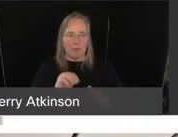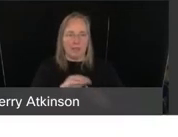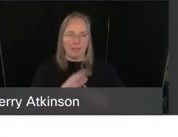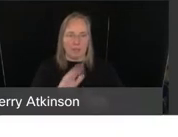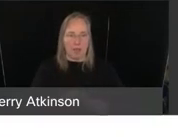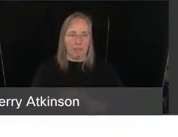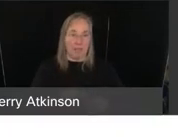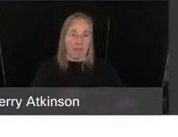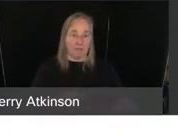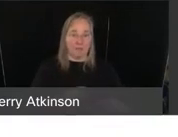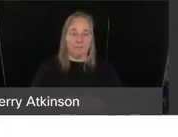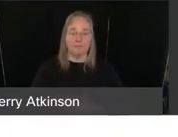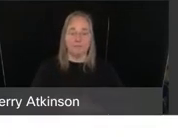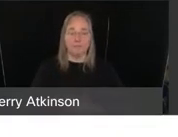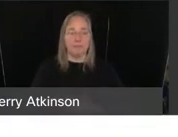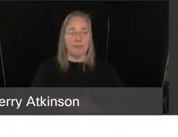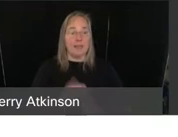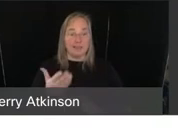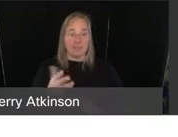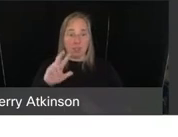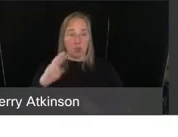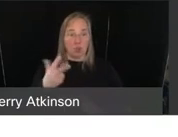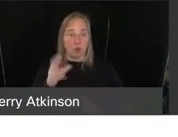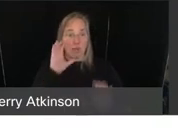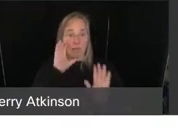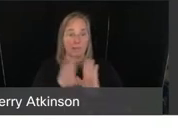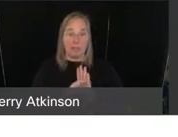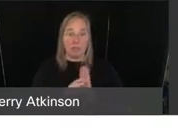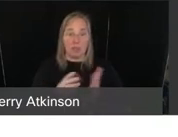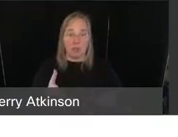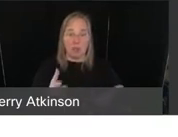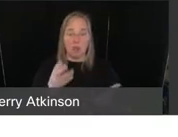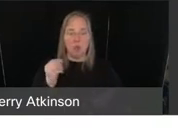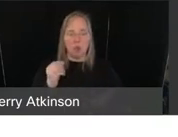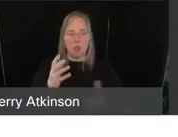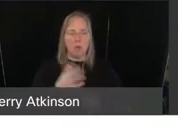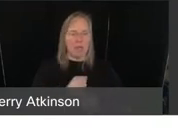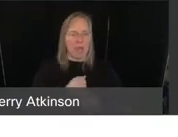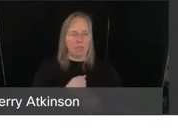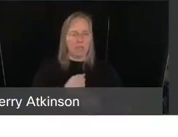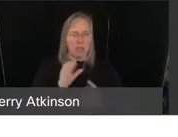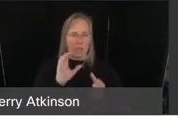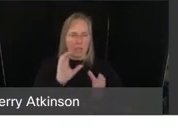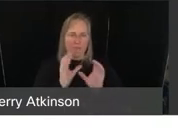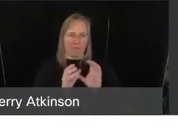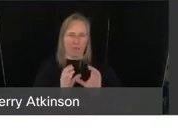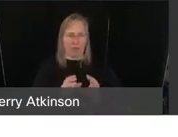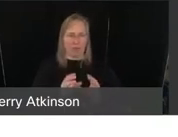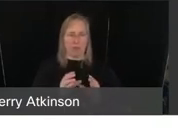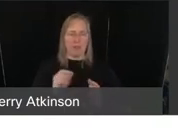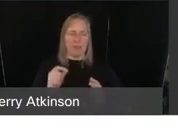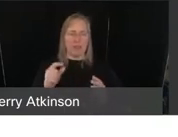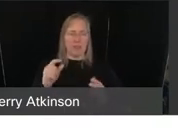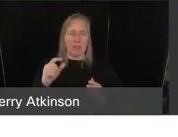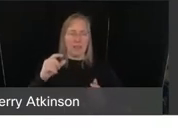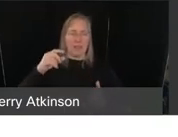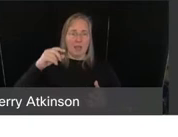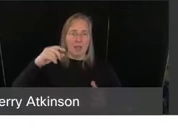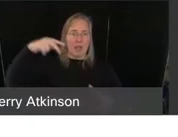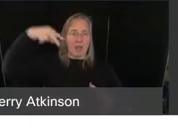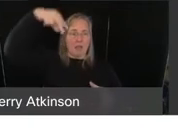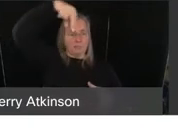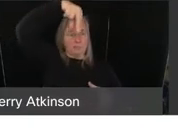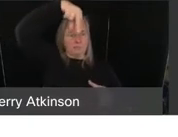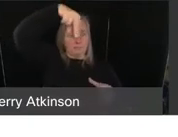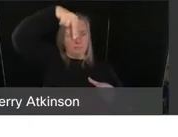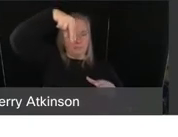You'll see in this third image, you'll kind of get a configuration, like a sky level configuration. You'll see